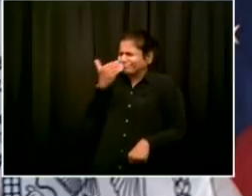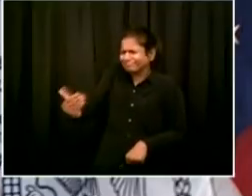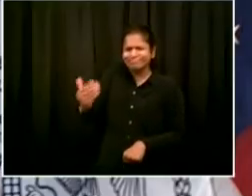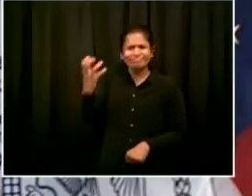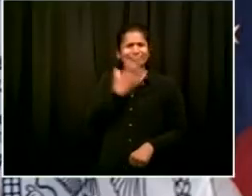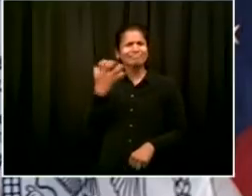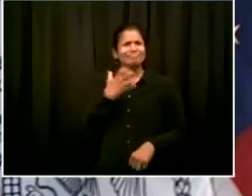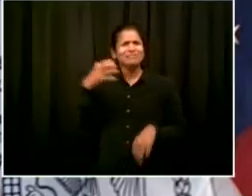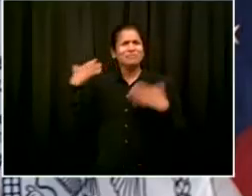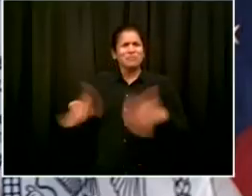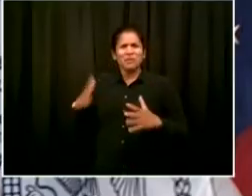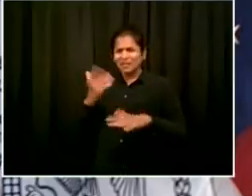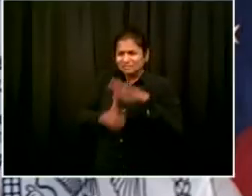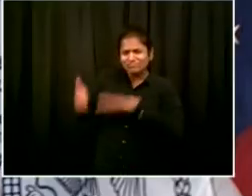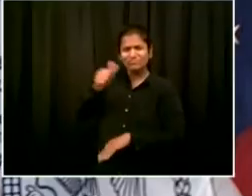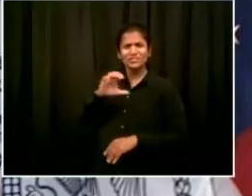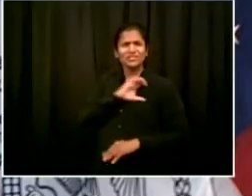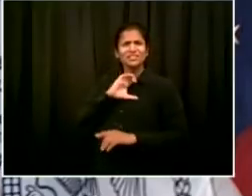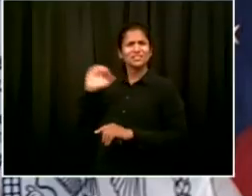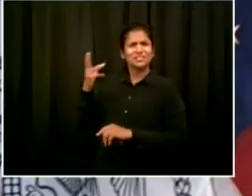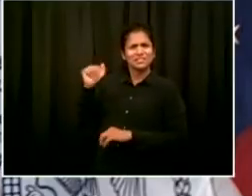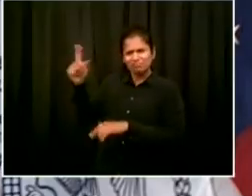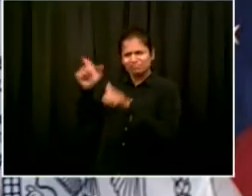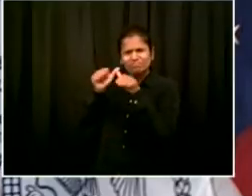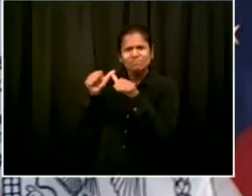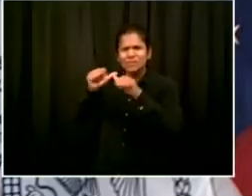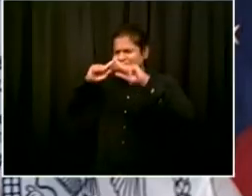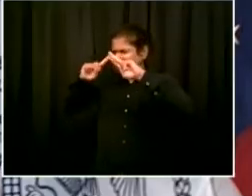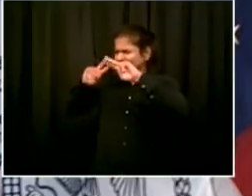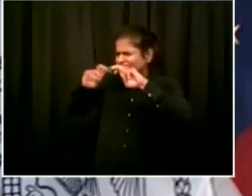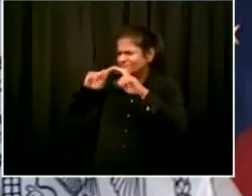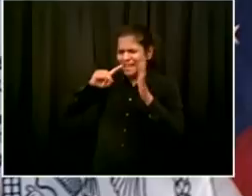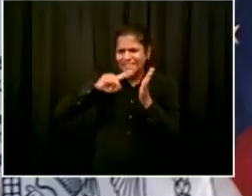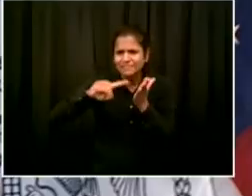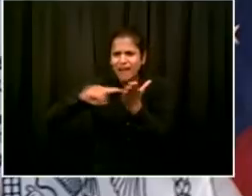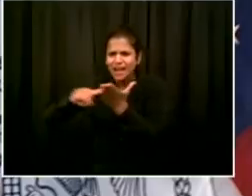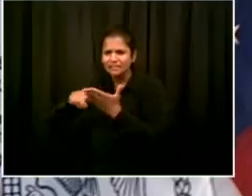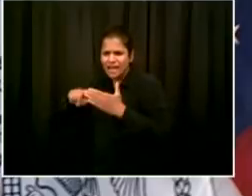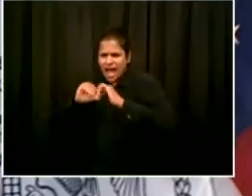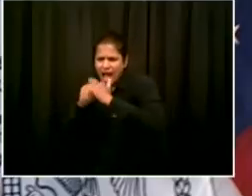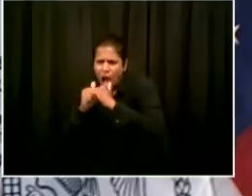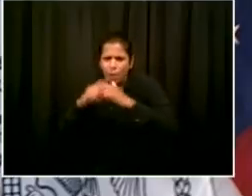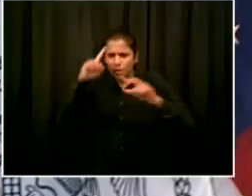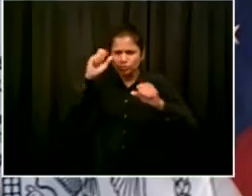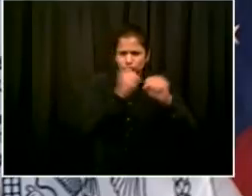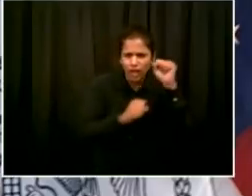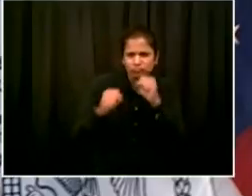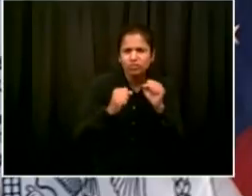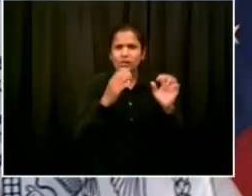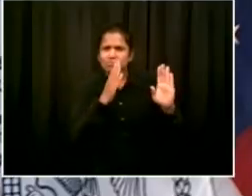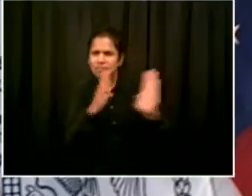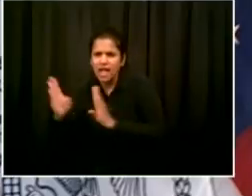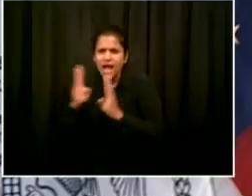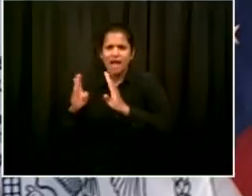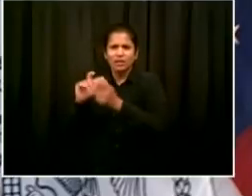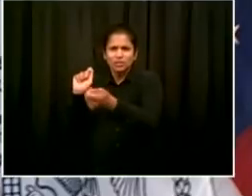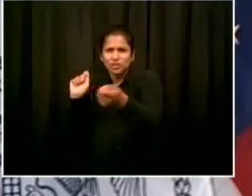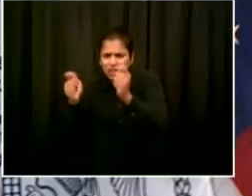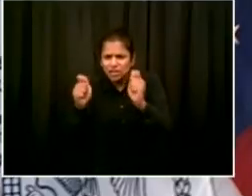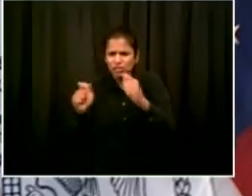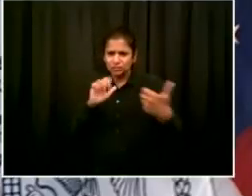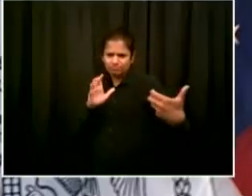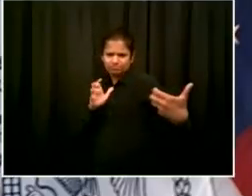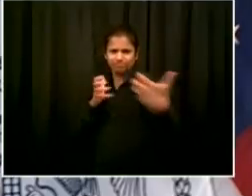an extraordinarily difficult situation, which is based in the coronavirus crisis. It's a perfect storm. It's